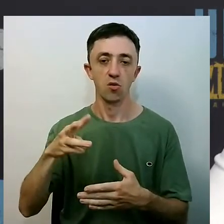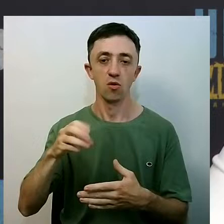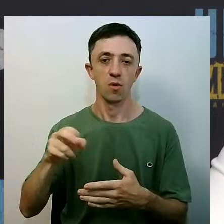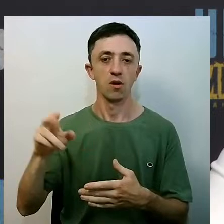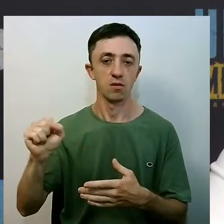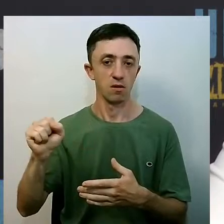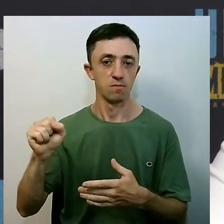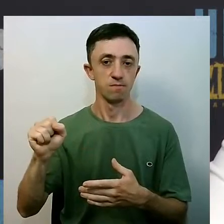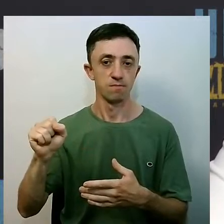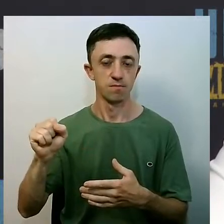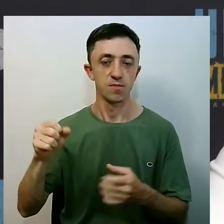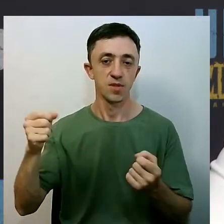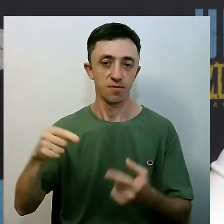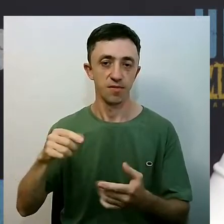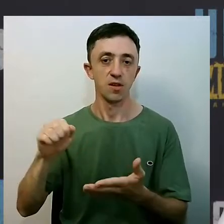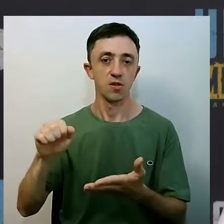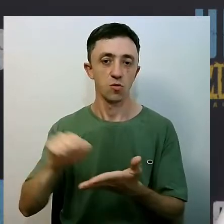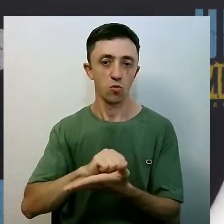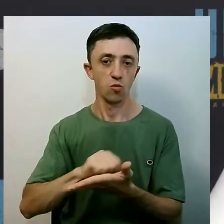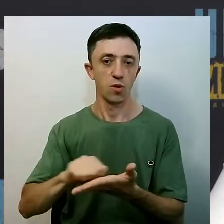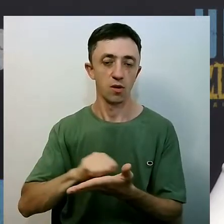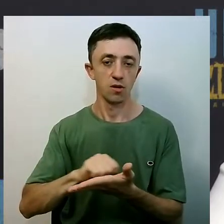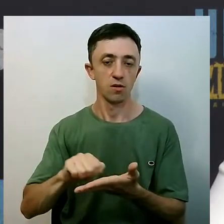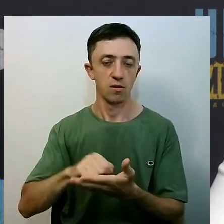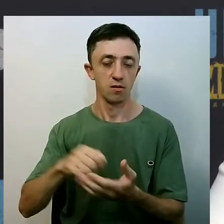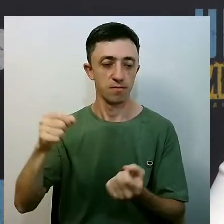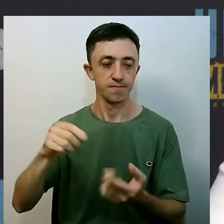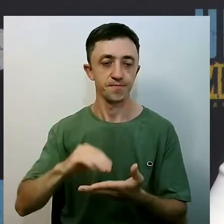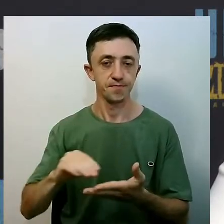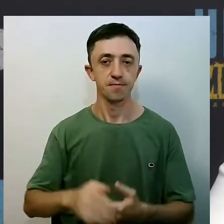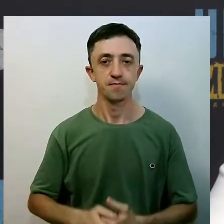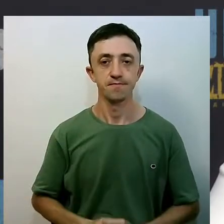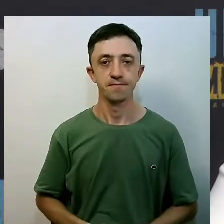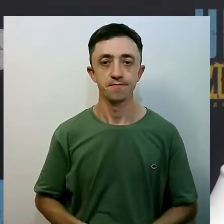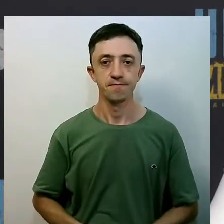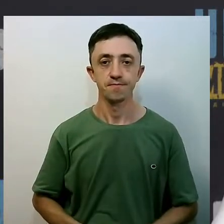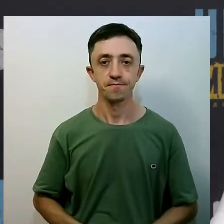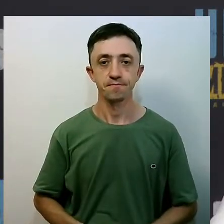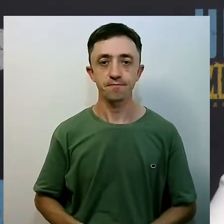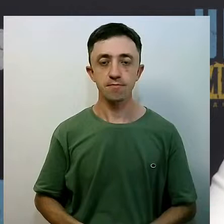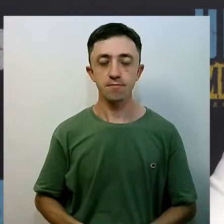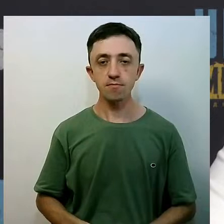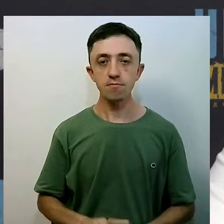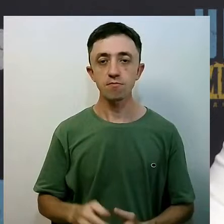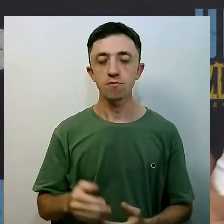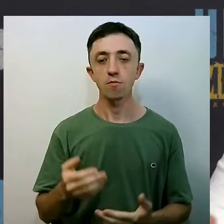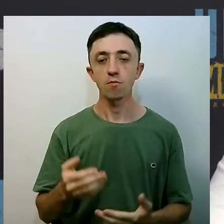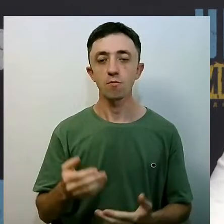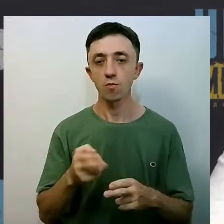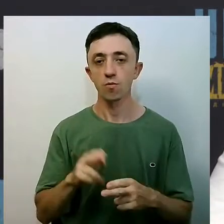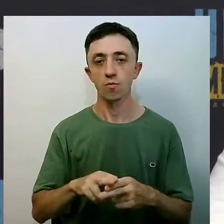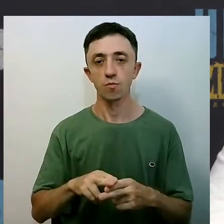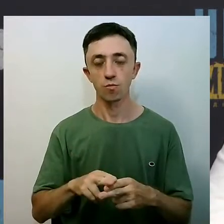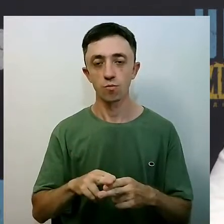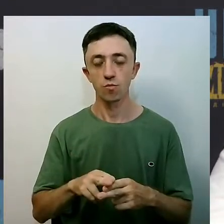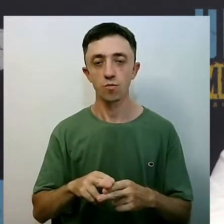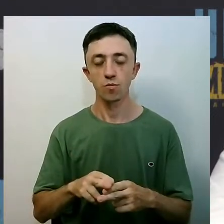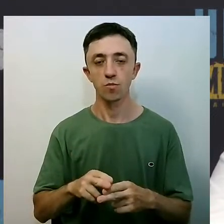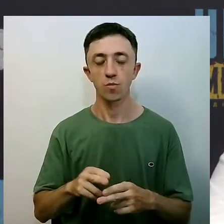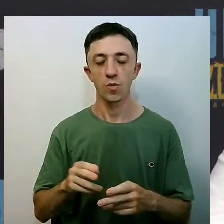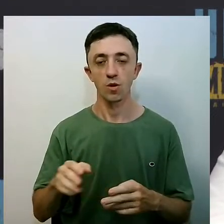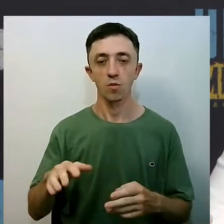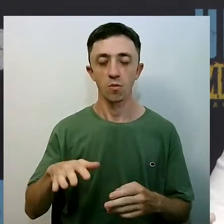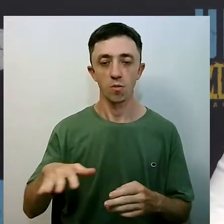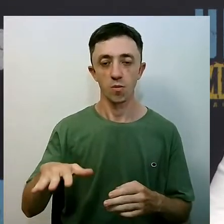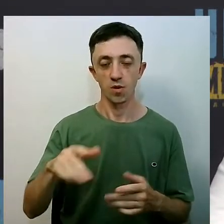ensuring revenue to territorial communities' budget in line with the documents existing. And we